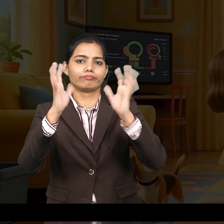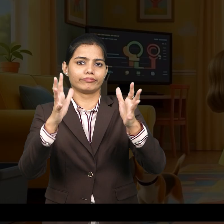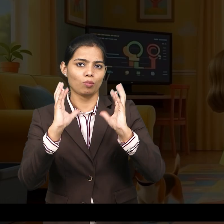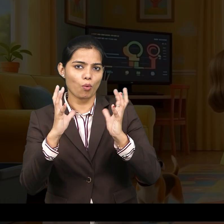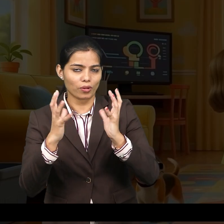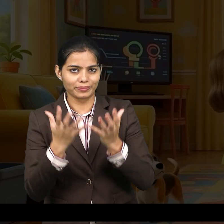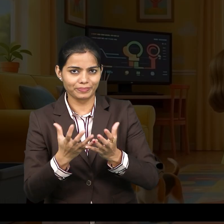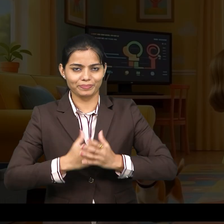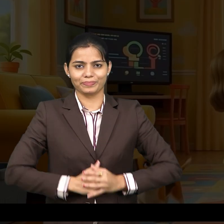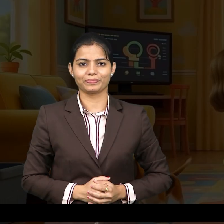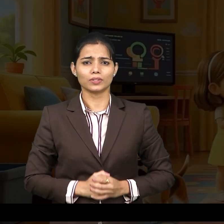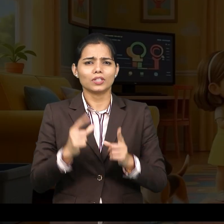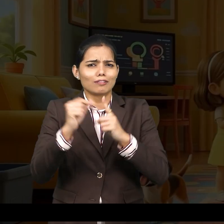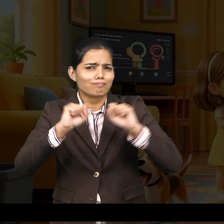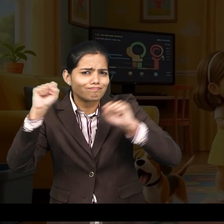Ball.